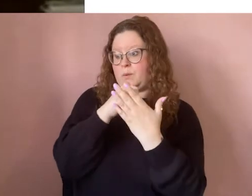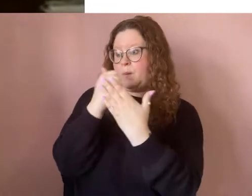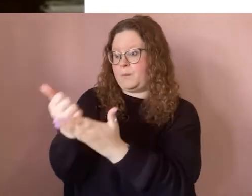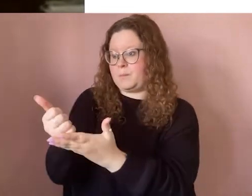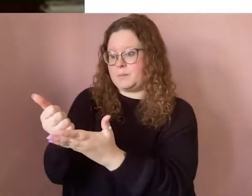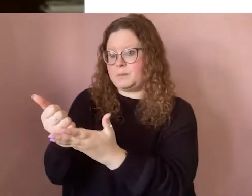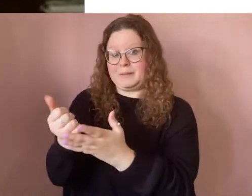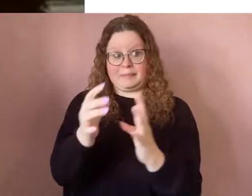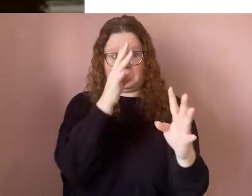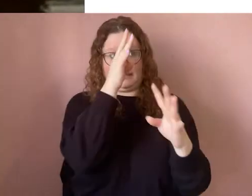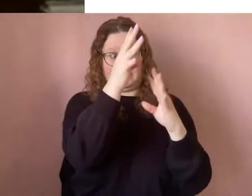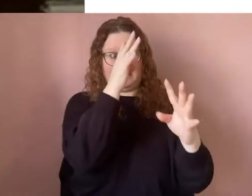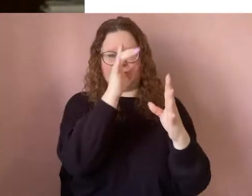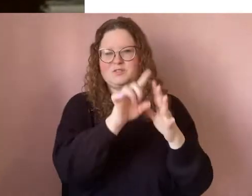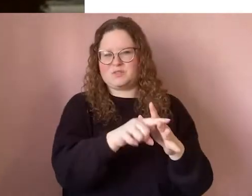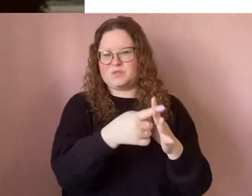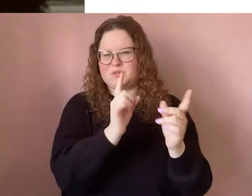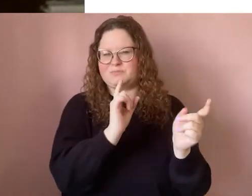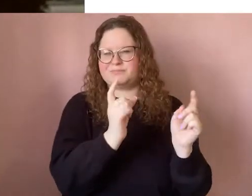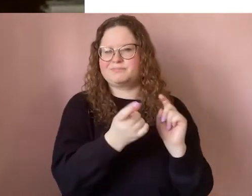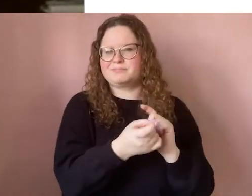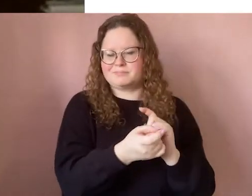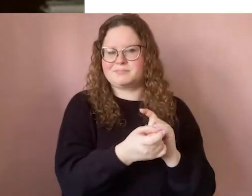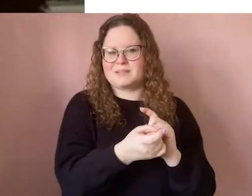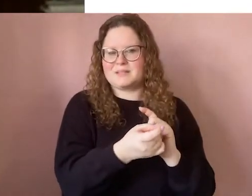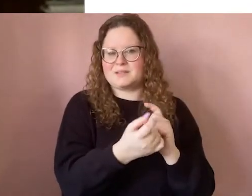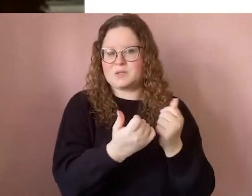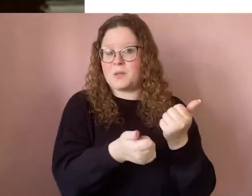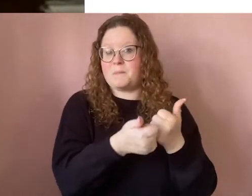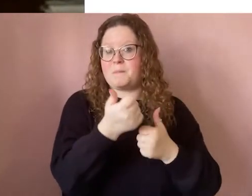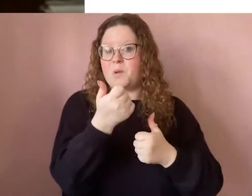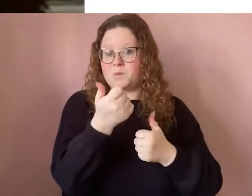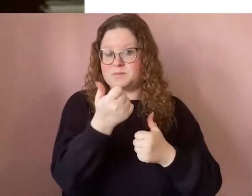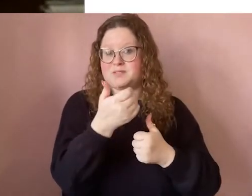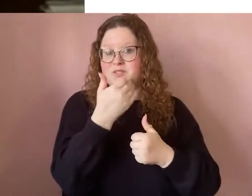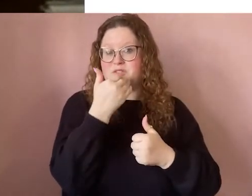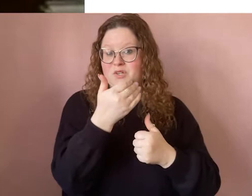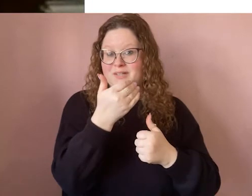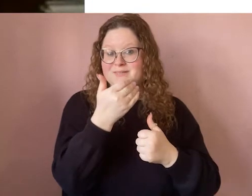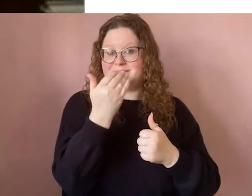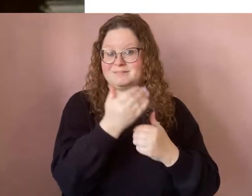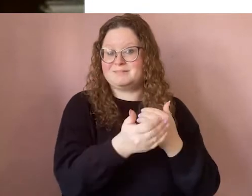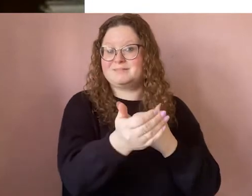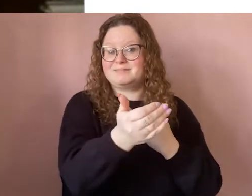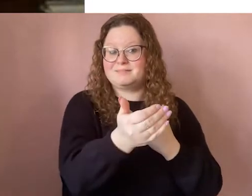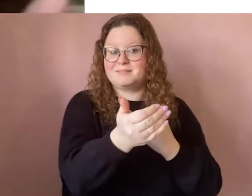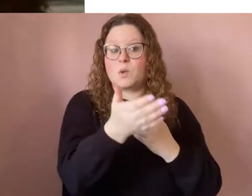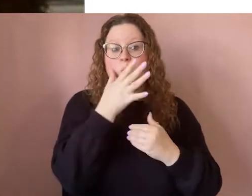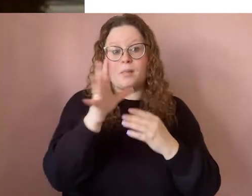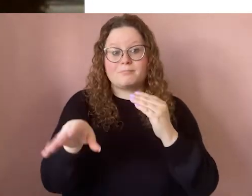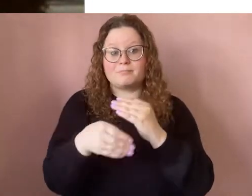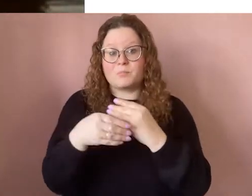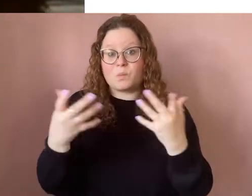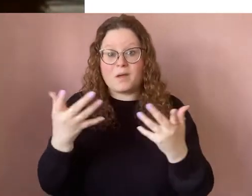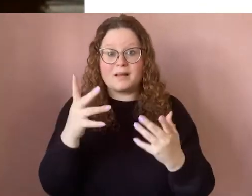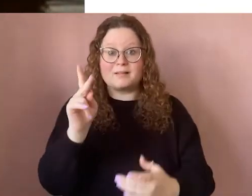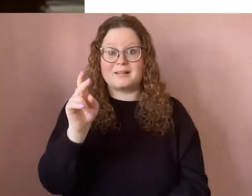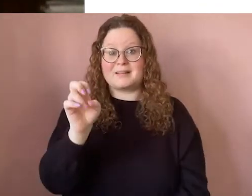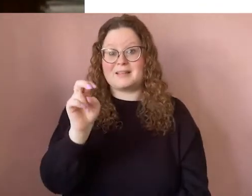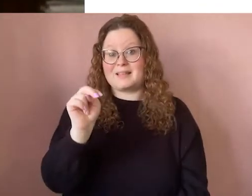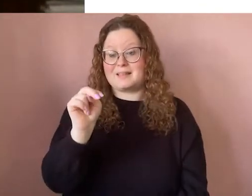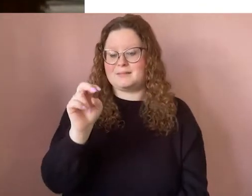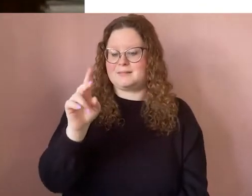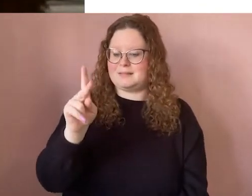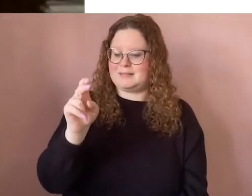most interesting and promising courses is going to be the adaptation of ketamine. Yes, psychedelic drugs in the